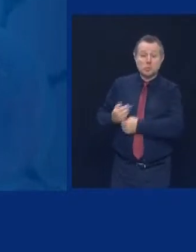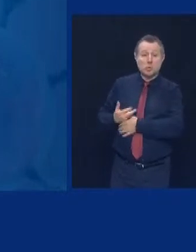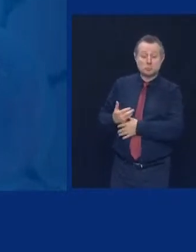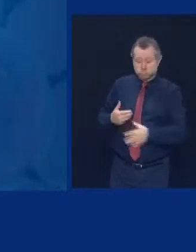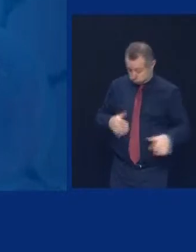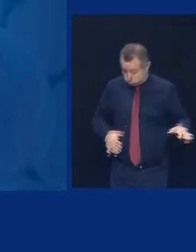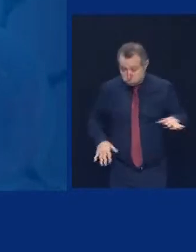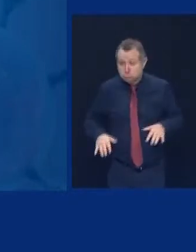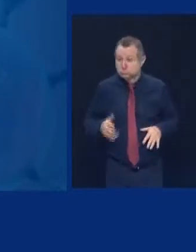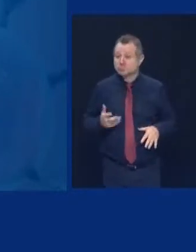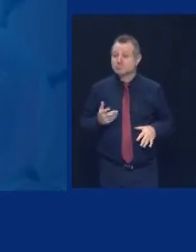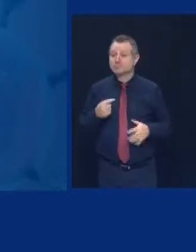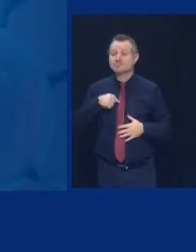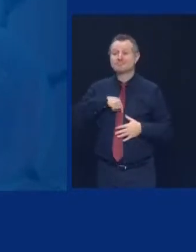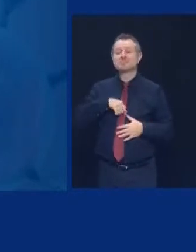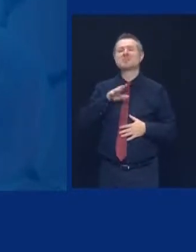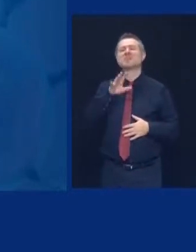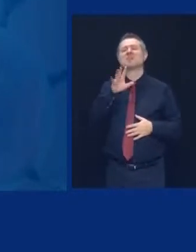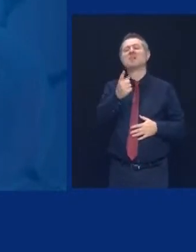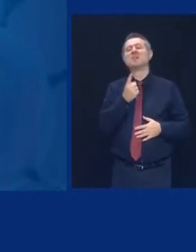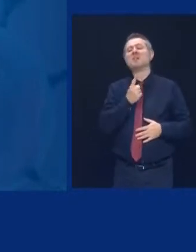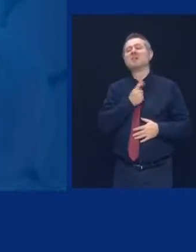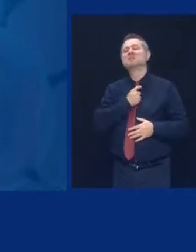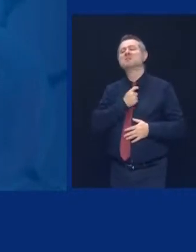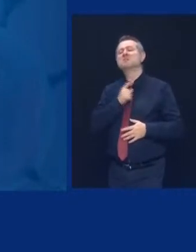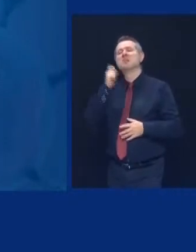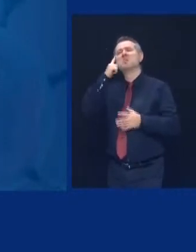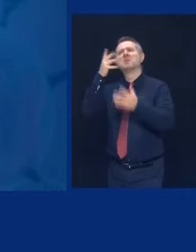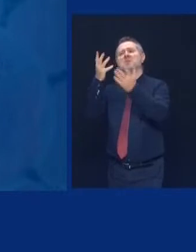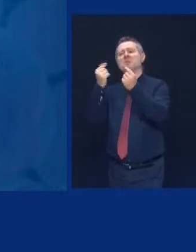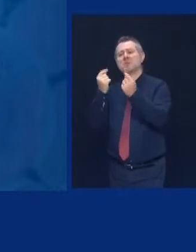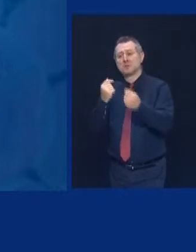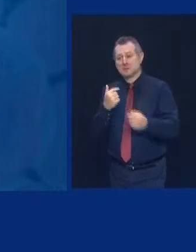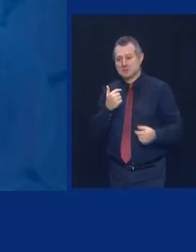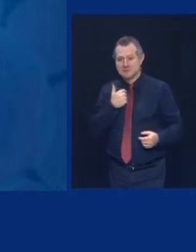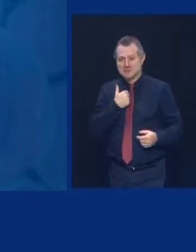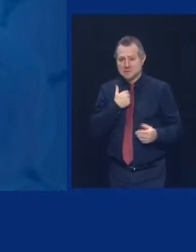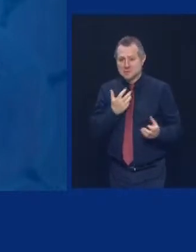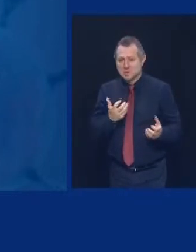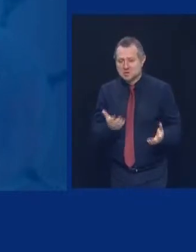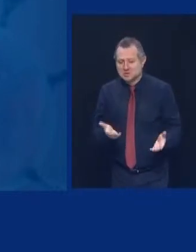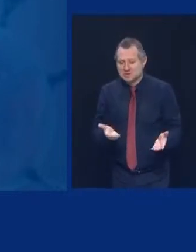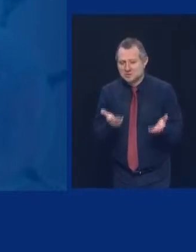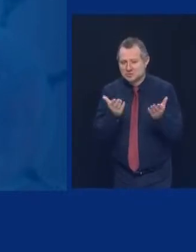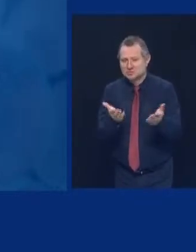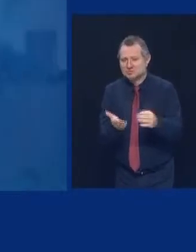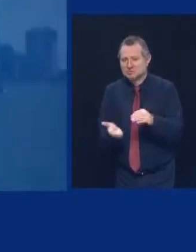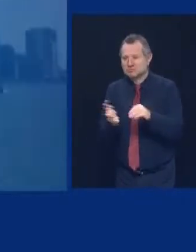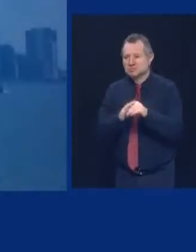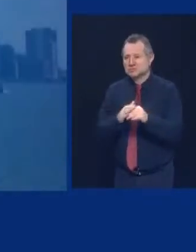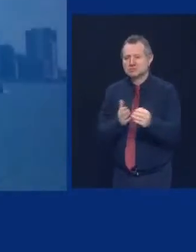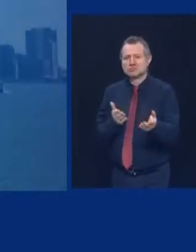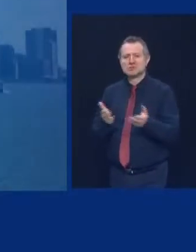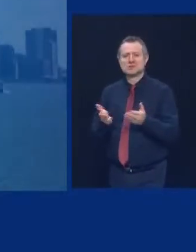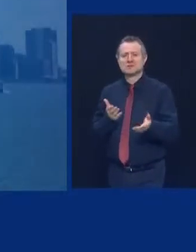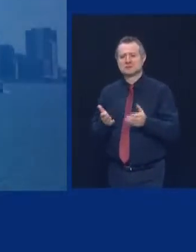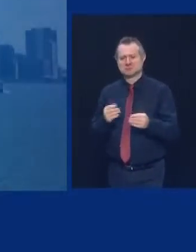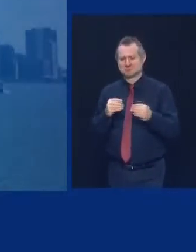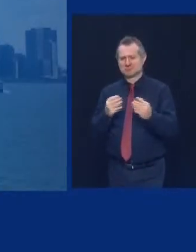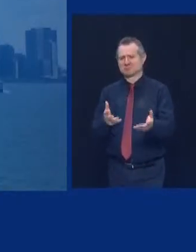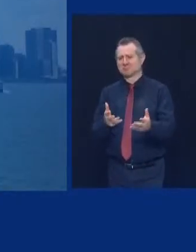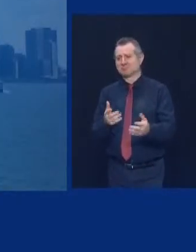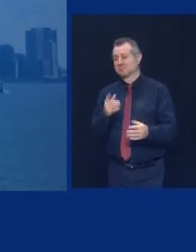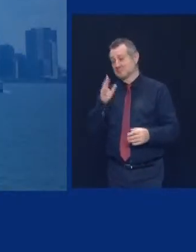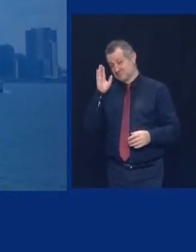What do I do about it? We're trying to increase services across the board. But it's just